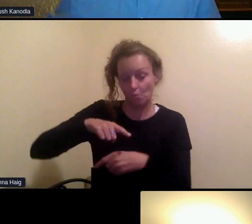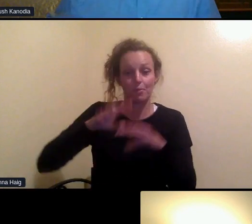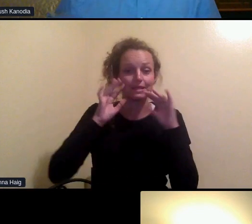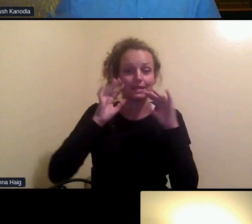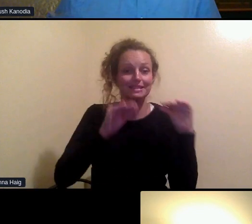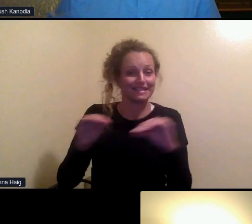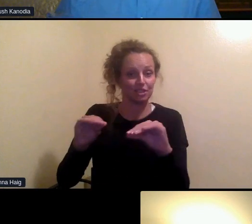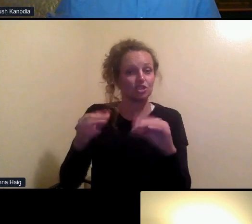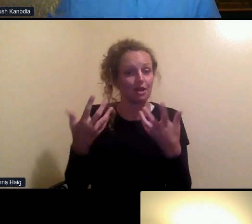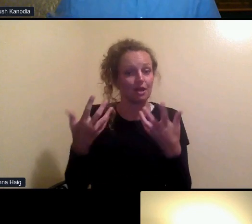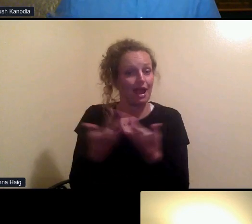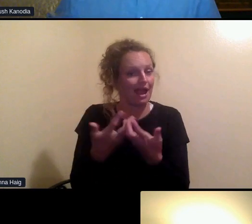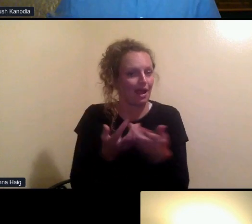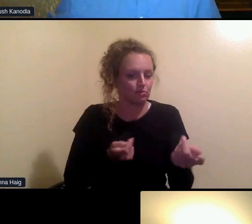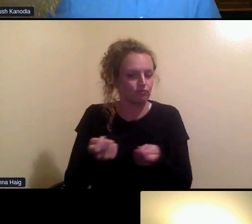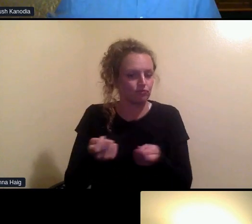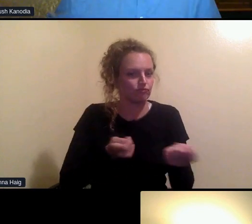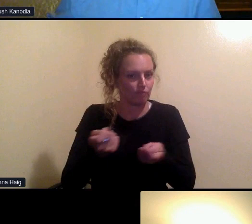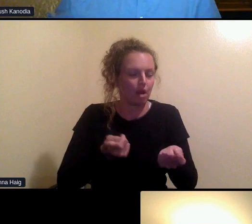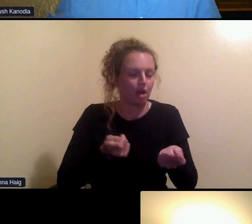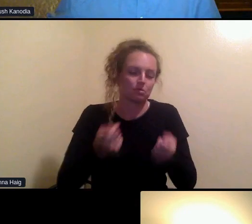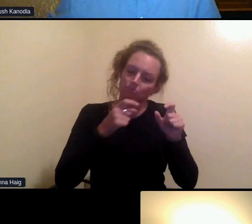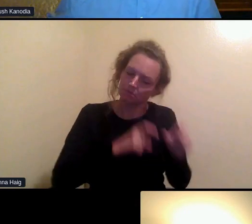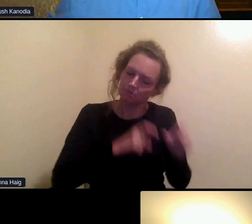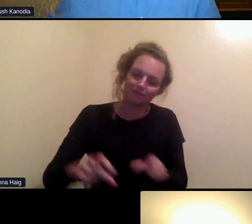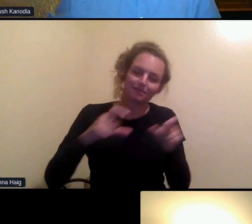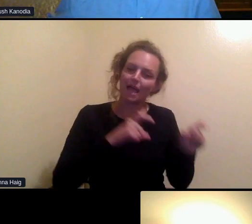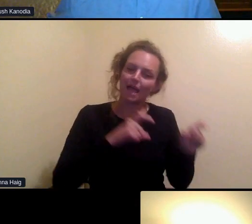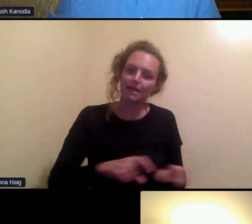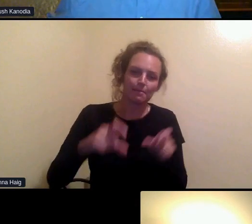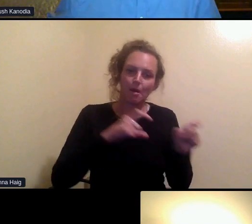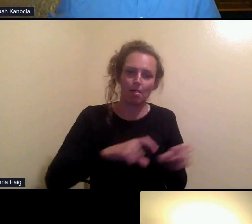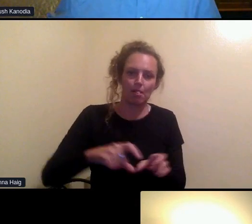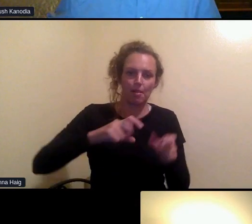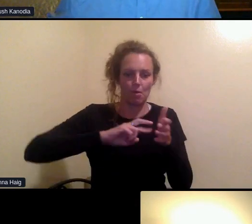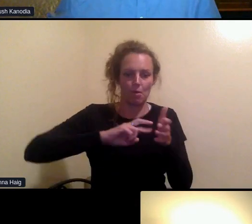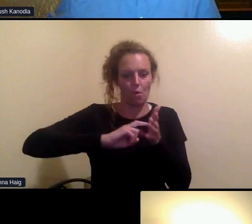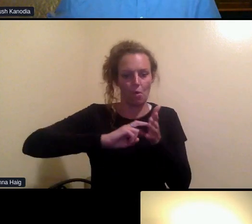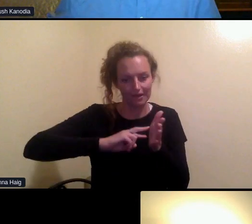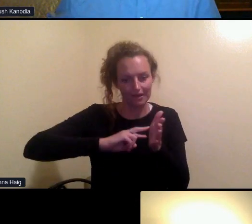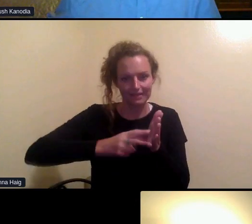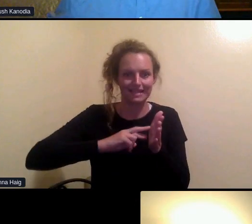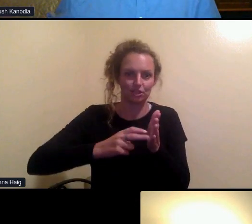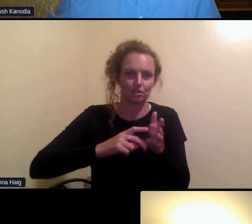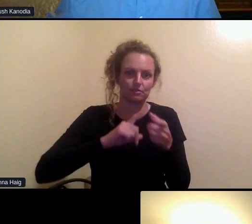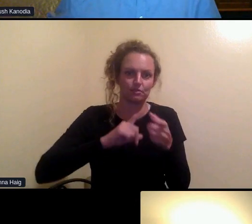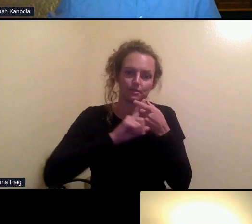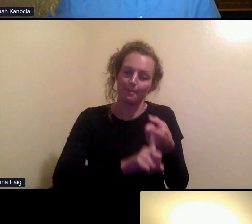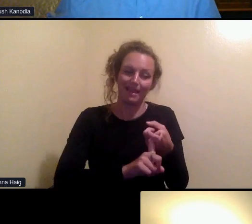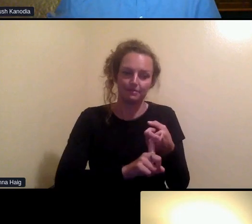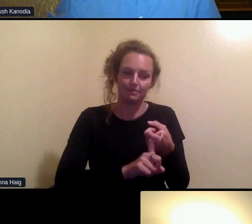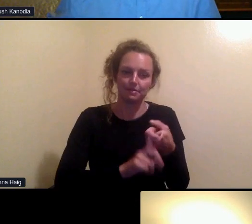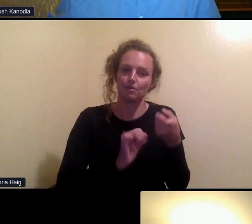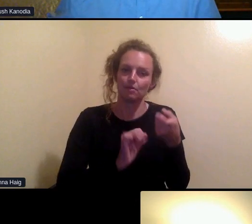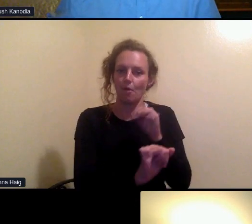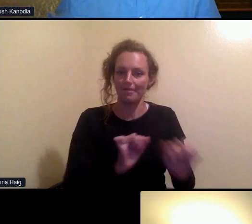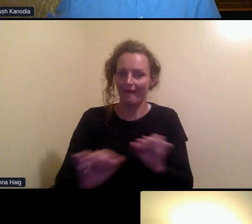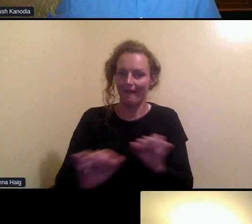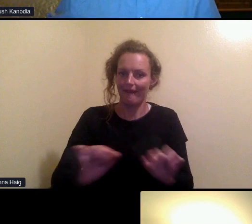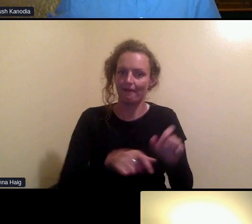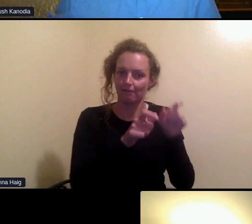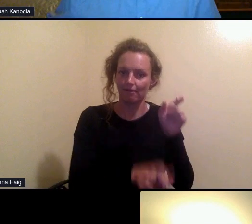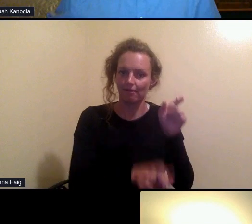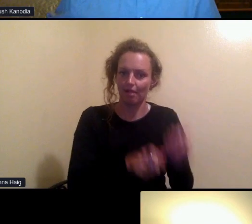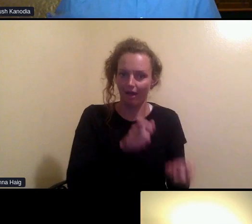organizations that will not depend on grants to serve their clients or to grow. And I think this is what we've already validated